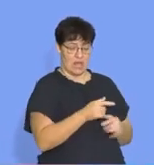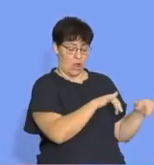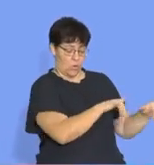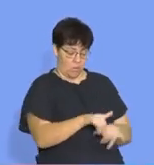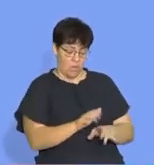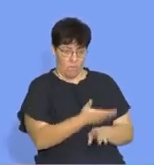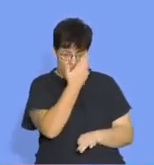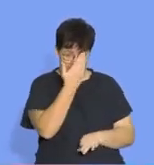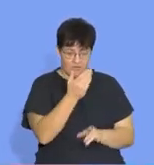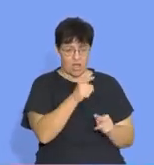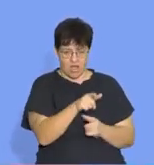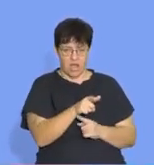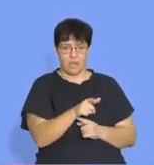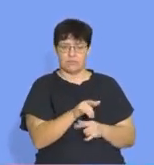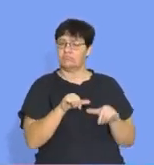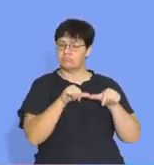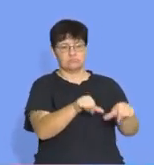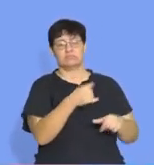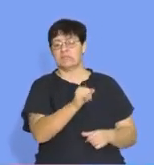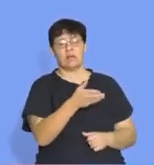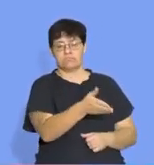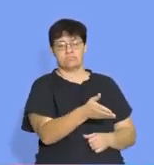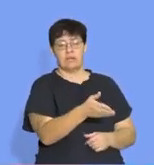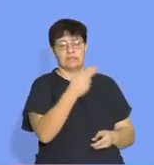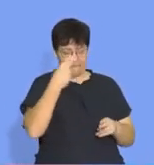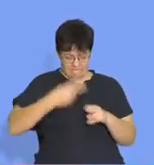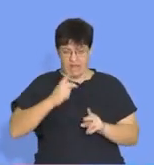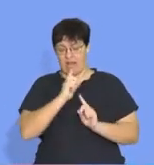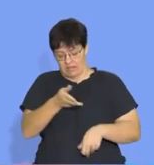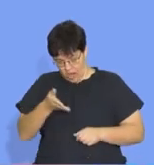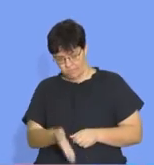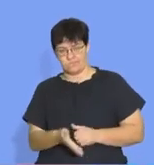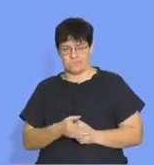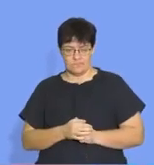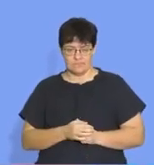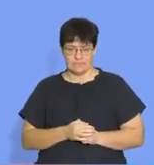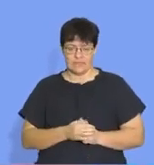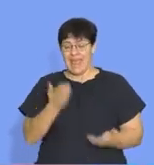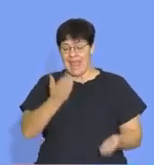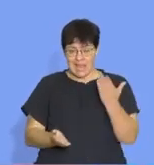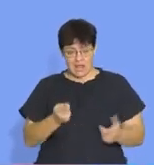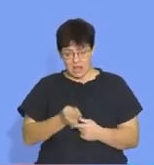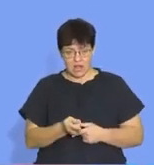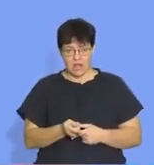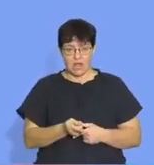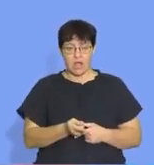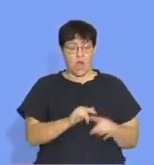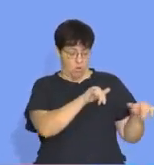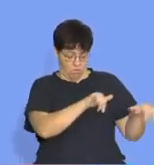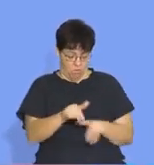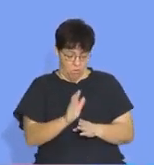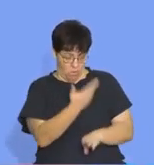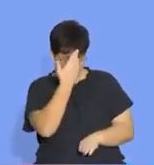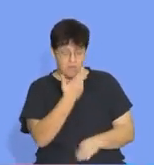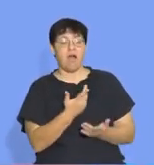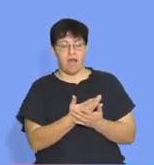will remain with your common factor until you get to your final answer. But with an equation, as soon as you take out a common factor, you can